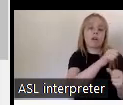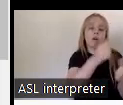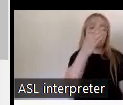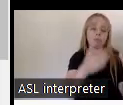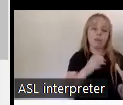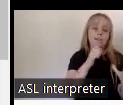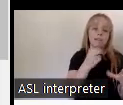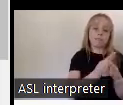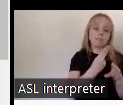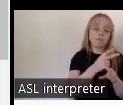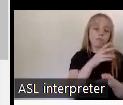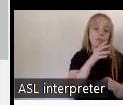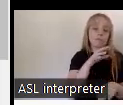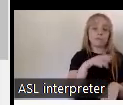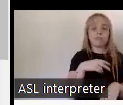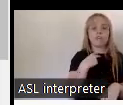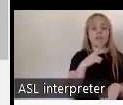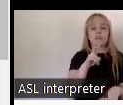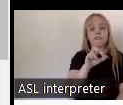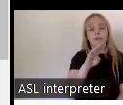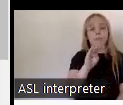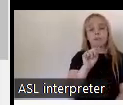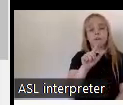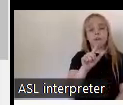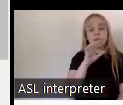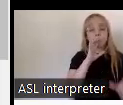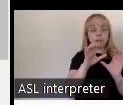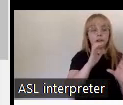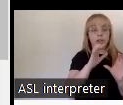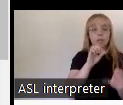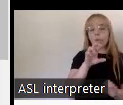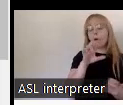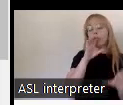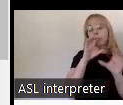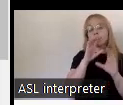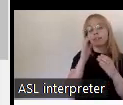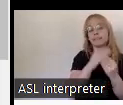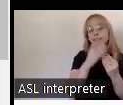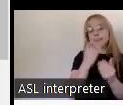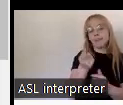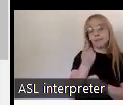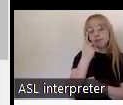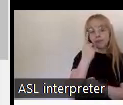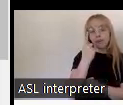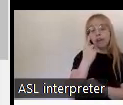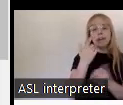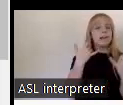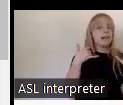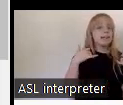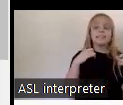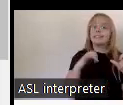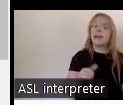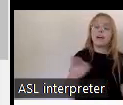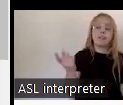use verbal communication or doesn't have a form of communication that's easily understood by others. Please still do it